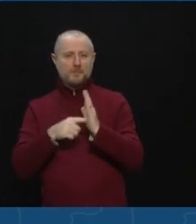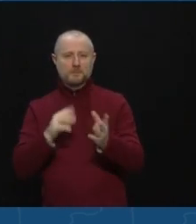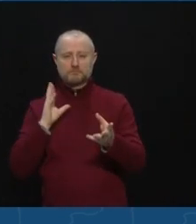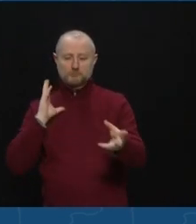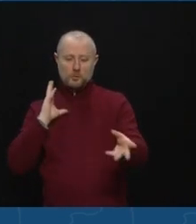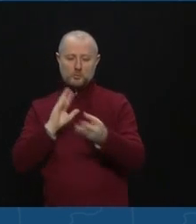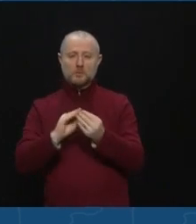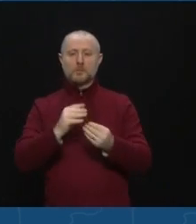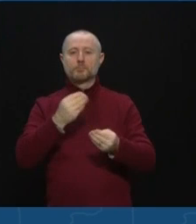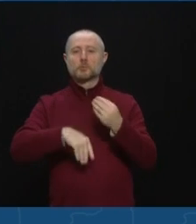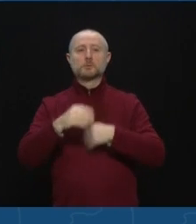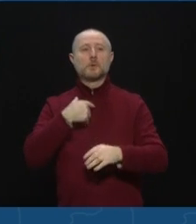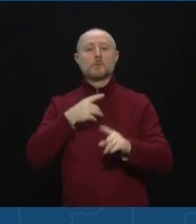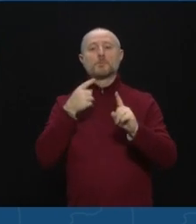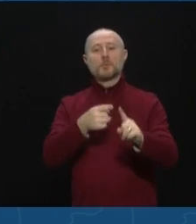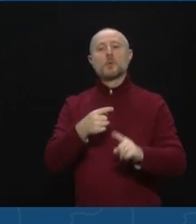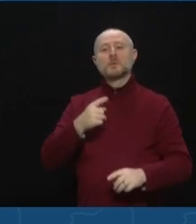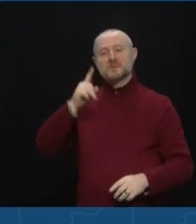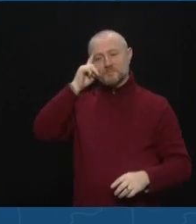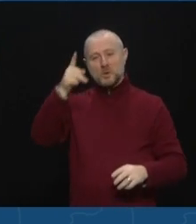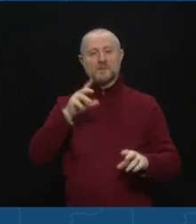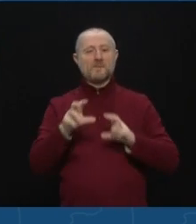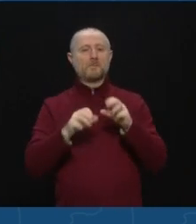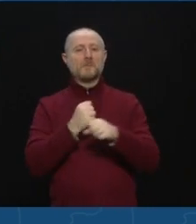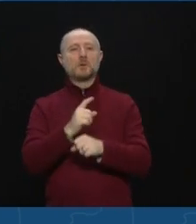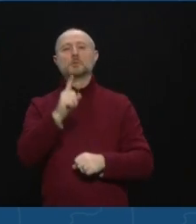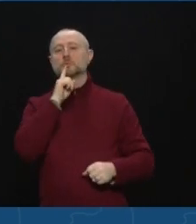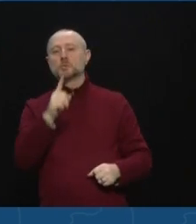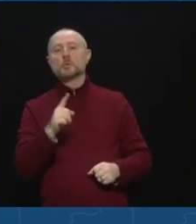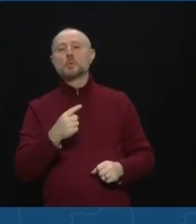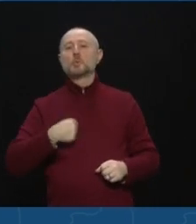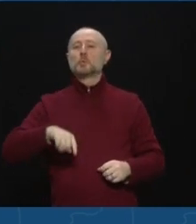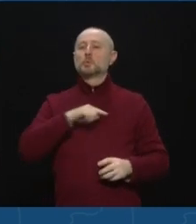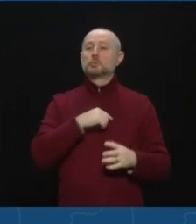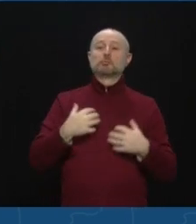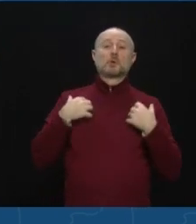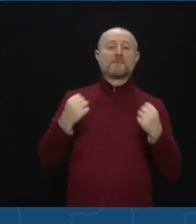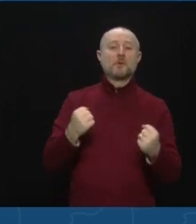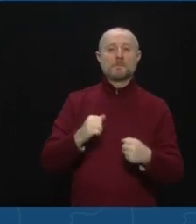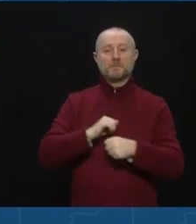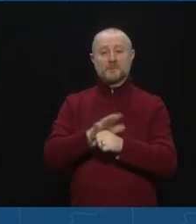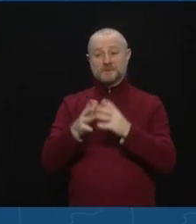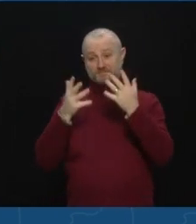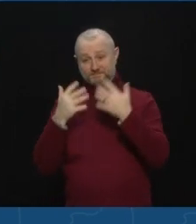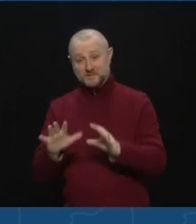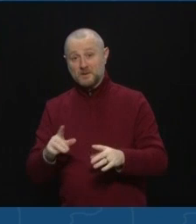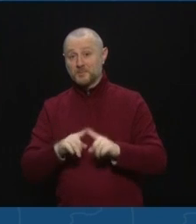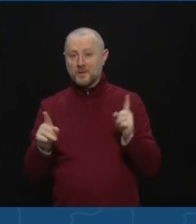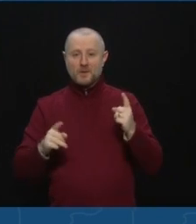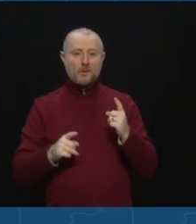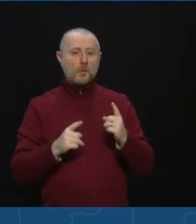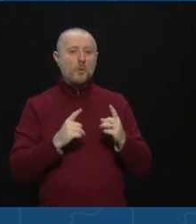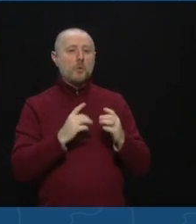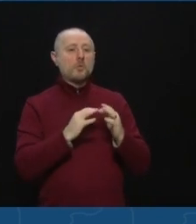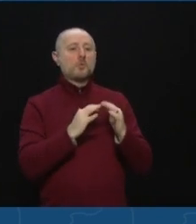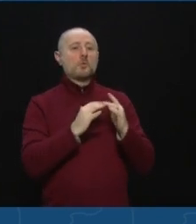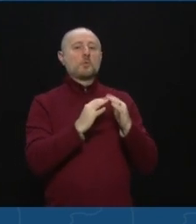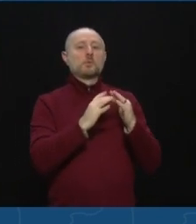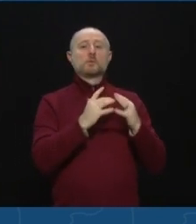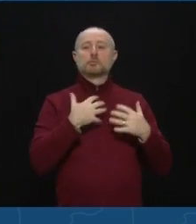that we'll make smart investments to ensure we not only recover from this pandemic, but emerge from it stronger than ever